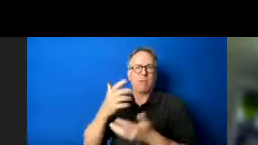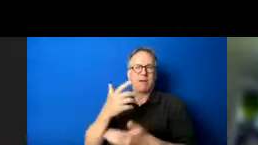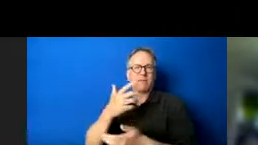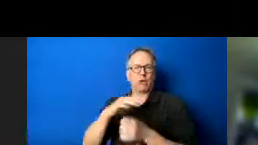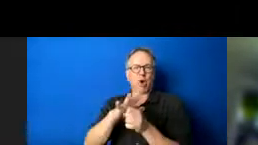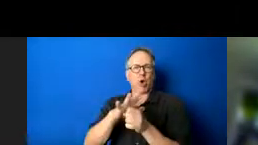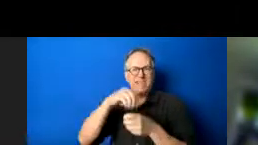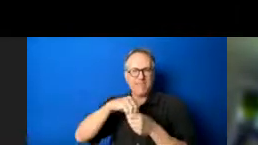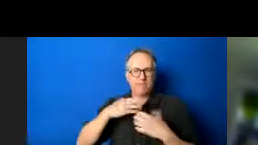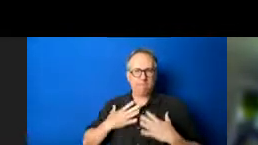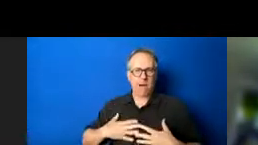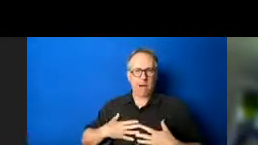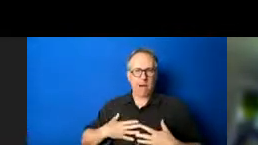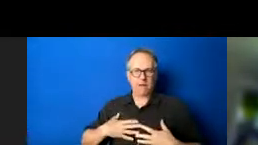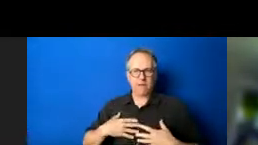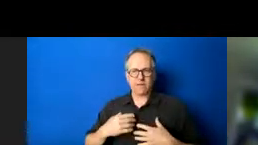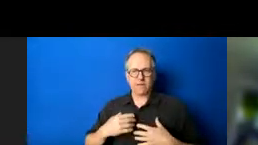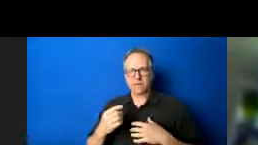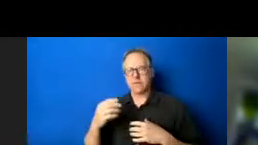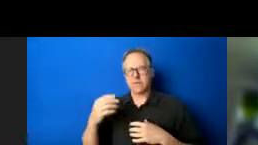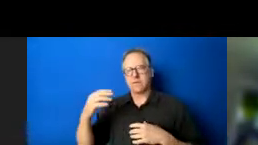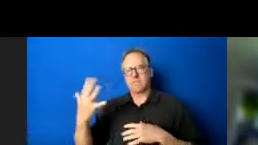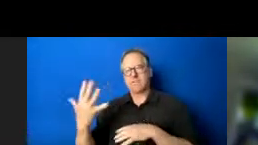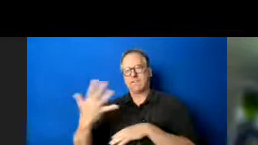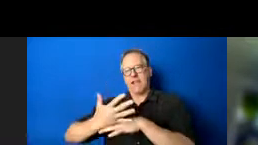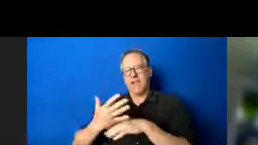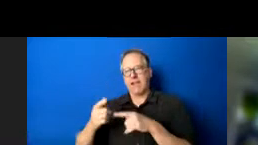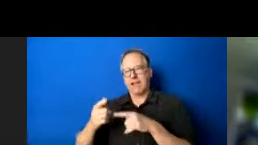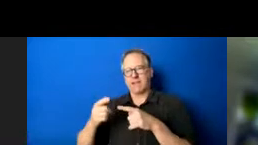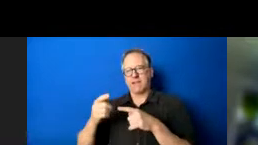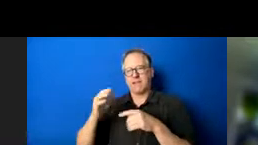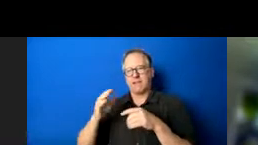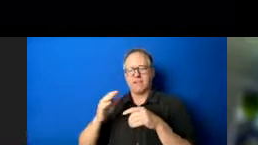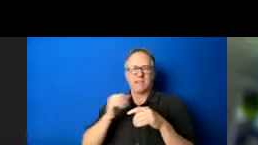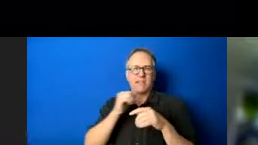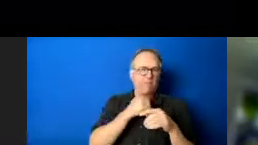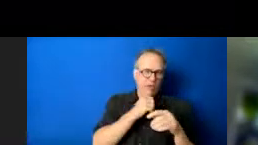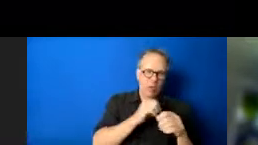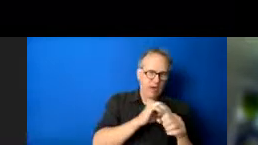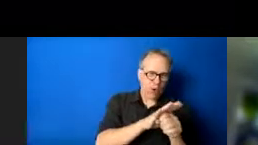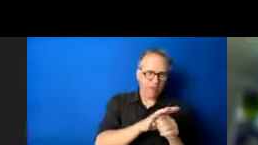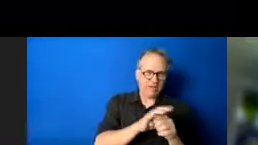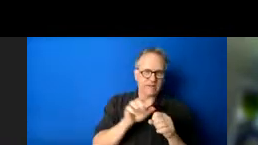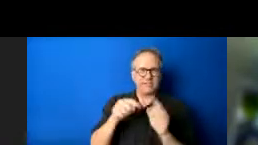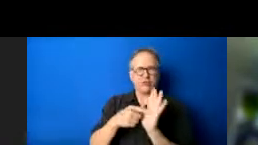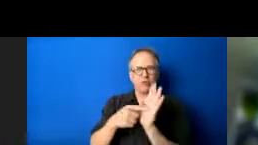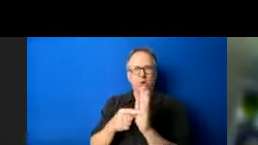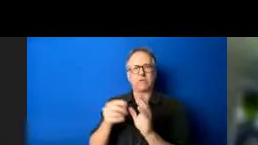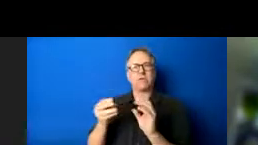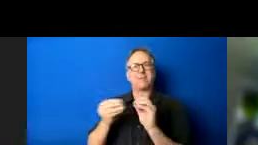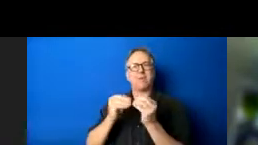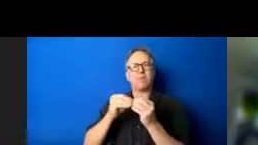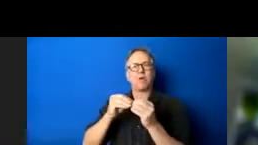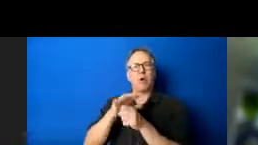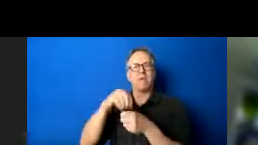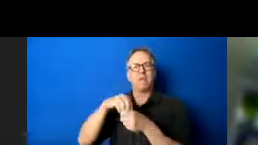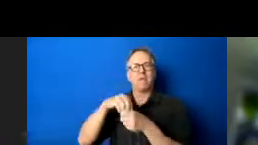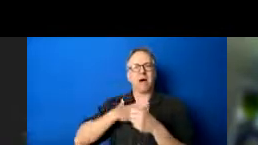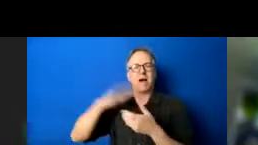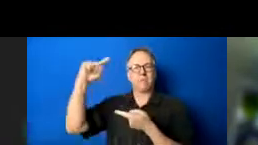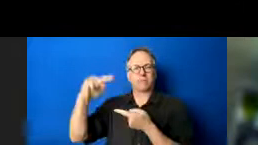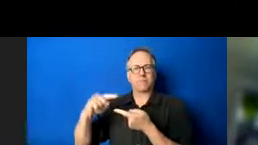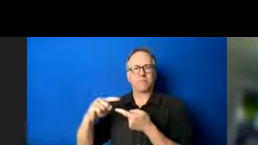body on day 5 versus not having COVID-19. It's available for adult and